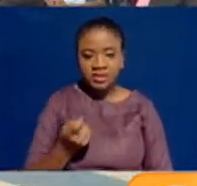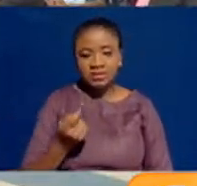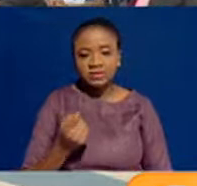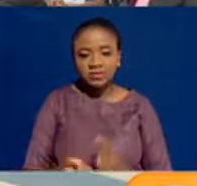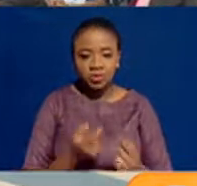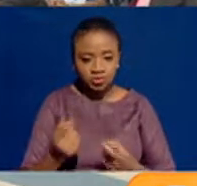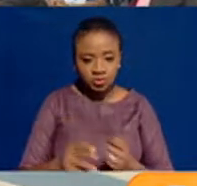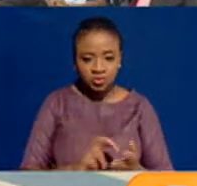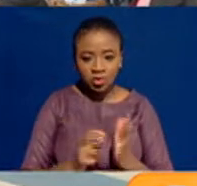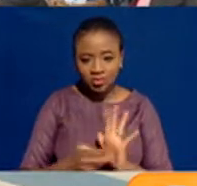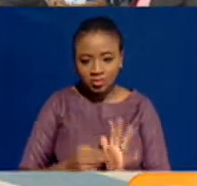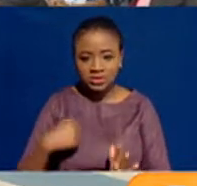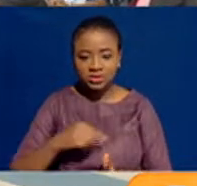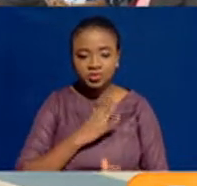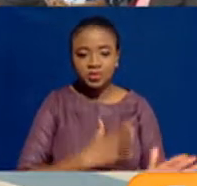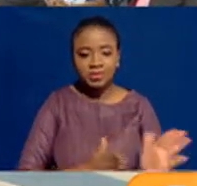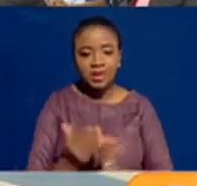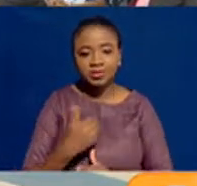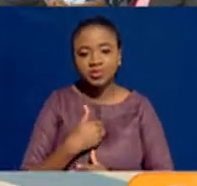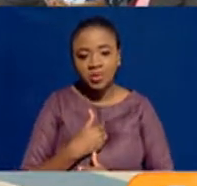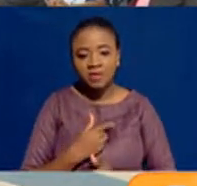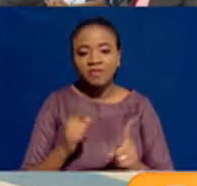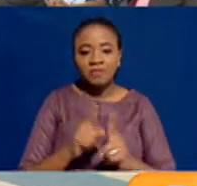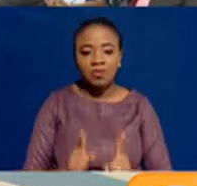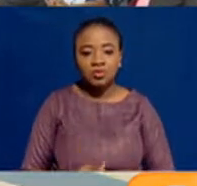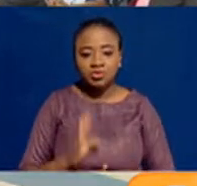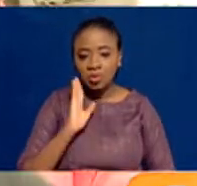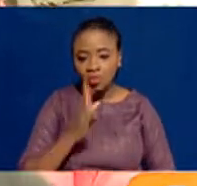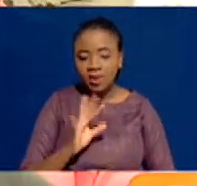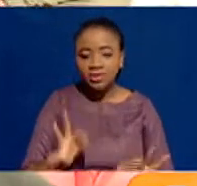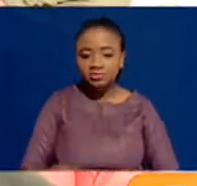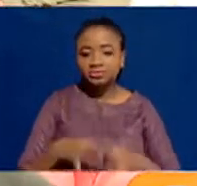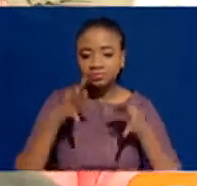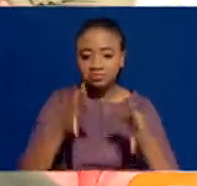to postpone some of them.